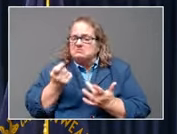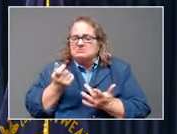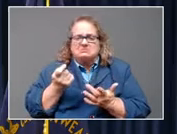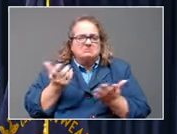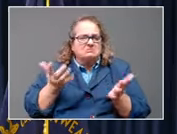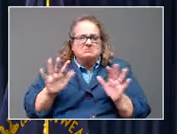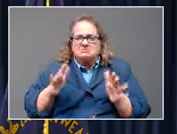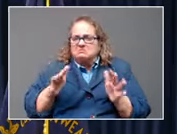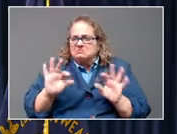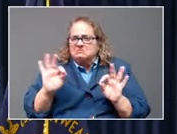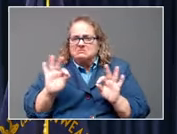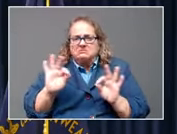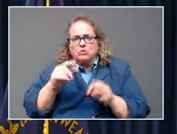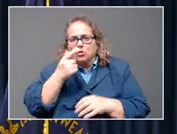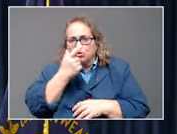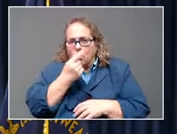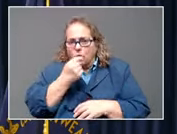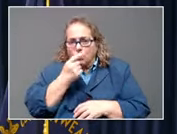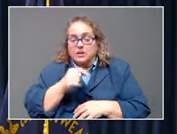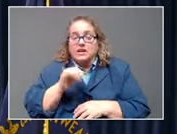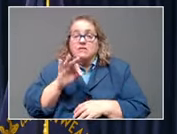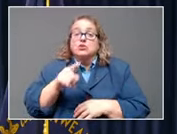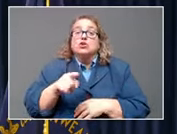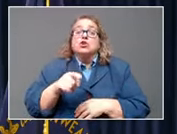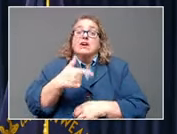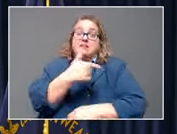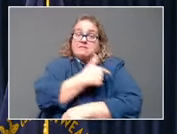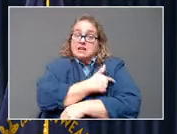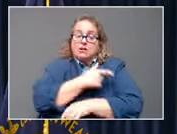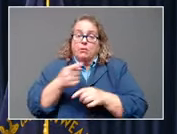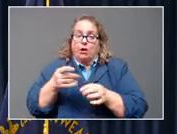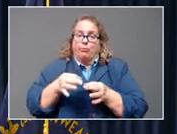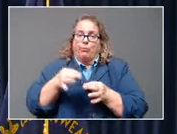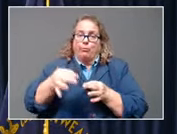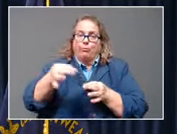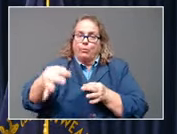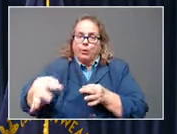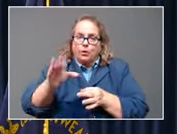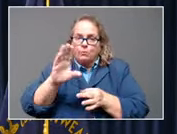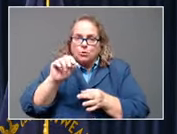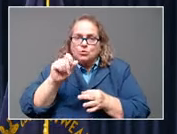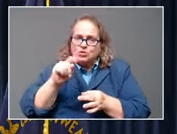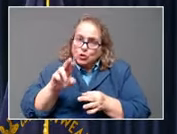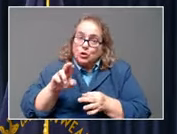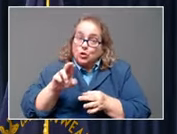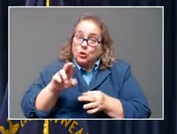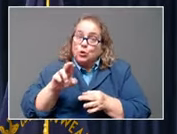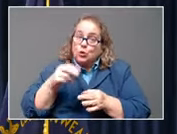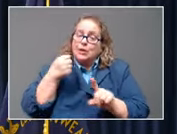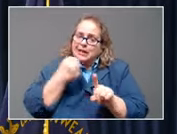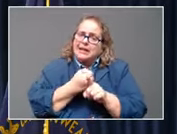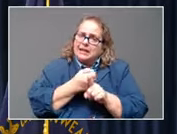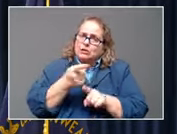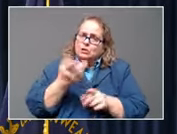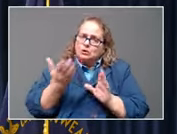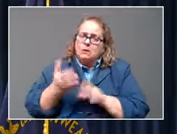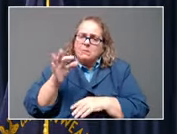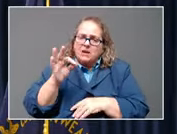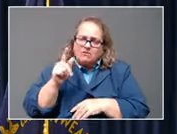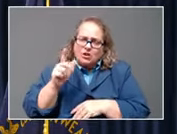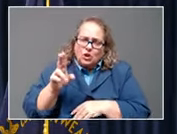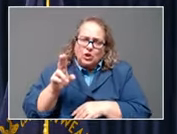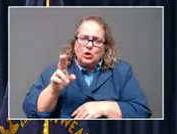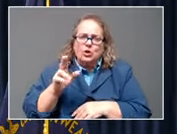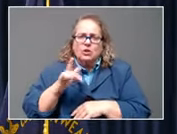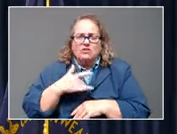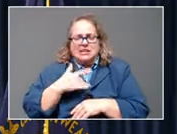cold. If you are vaccinated but have put off your booster, it's hit people, maybe like the flu, it's gotten some sick, but all in